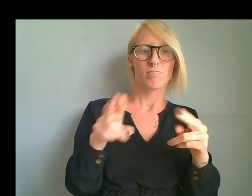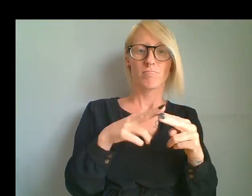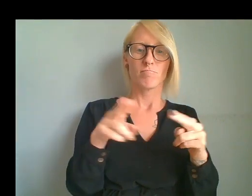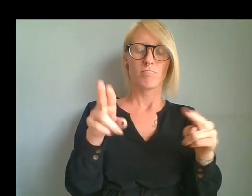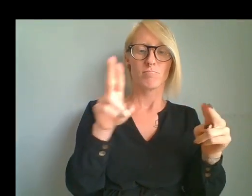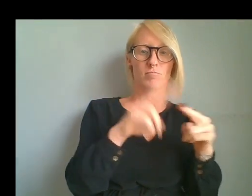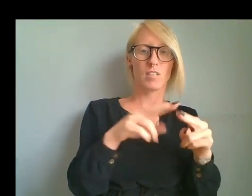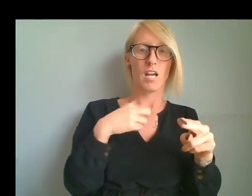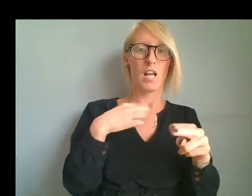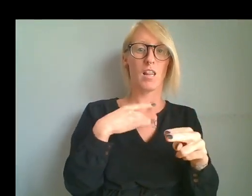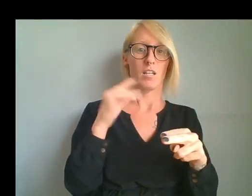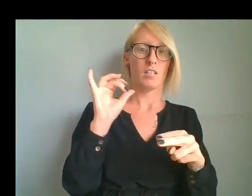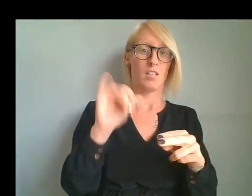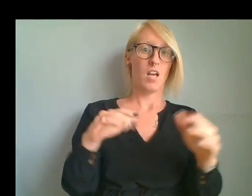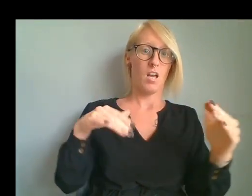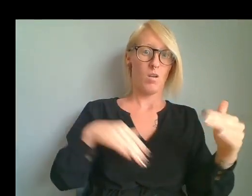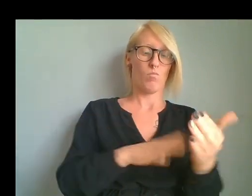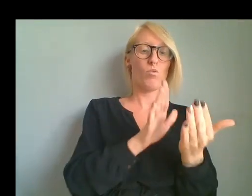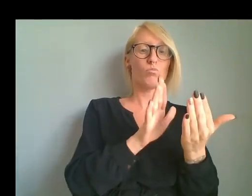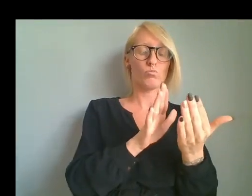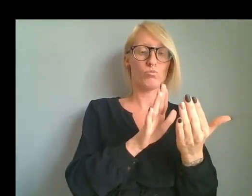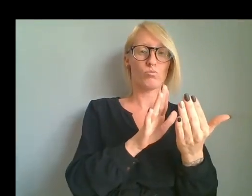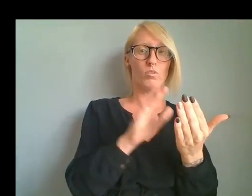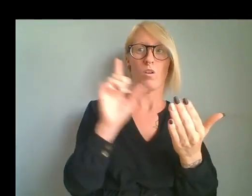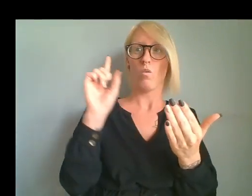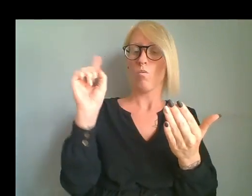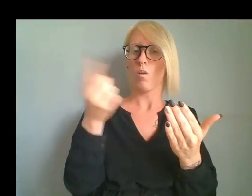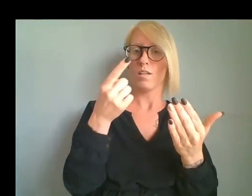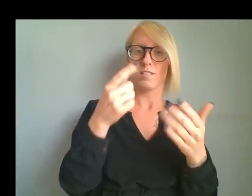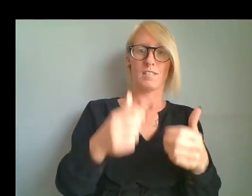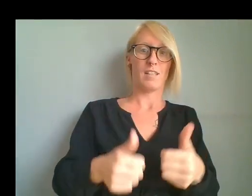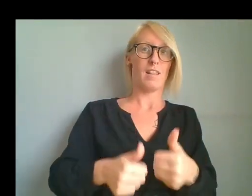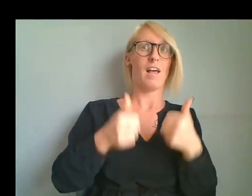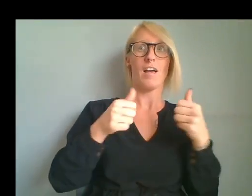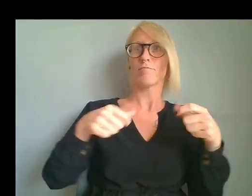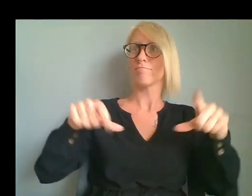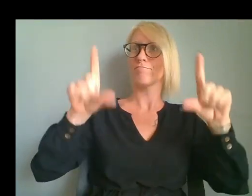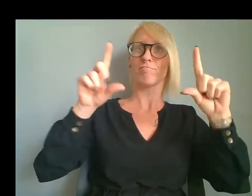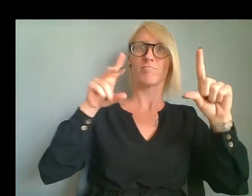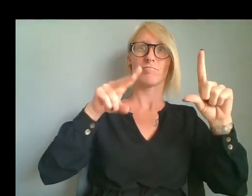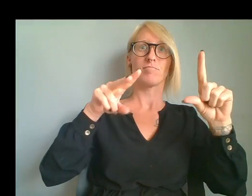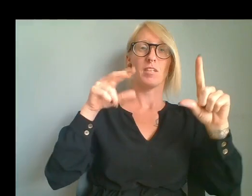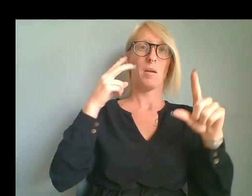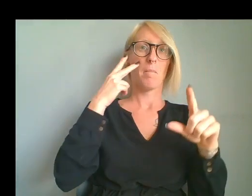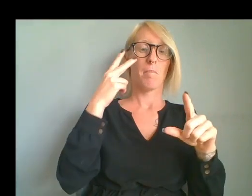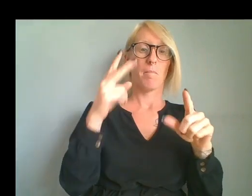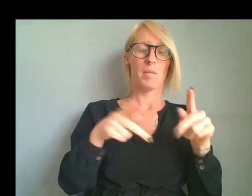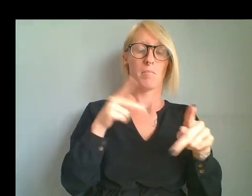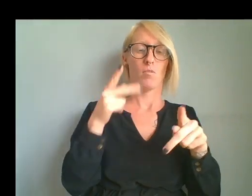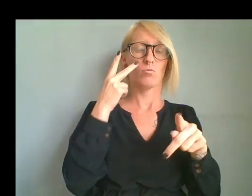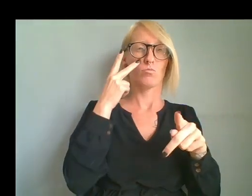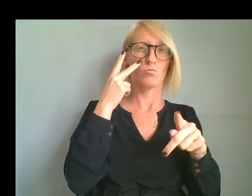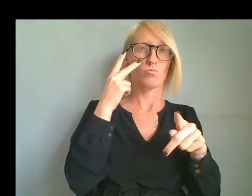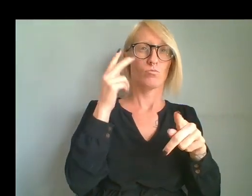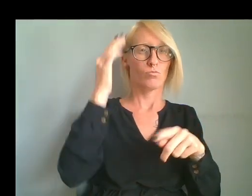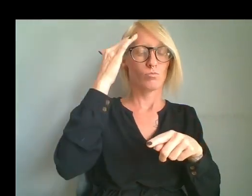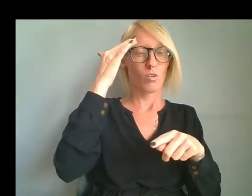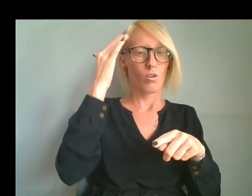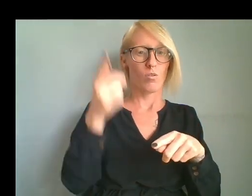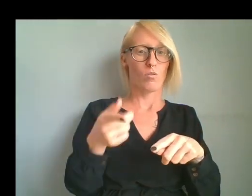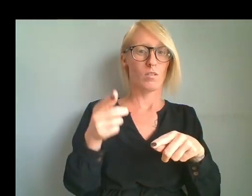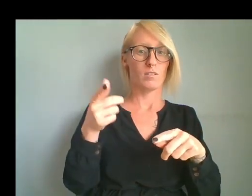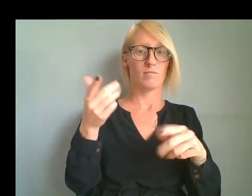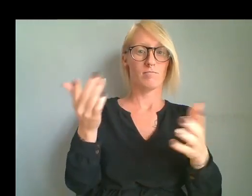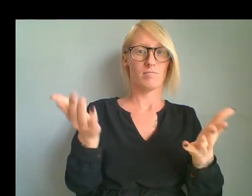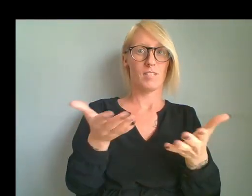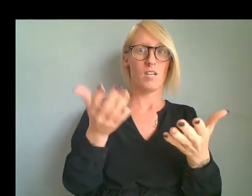doing it that approach too, because then once it was live, people knew that we had a blog and it existed. It already had a month's worth of content on